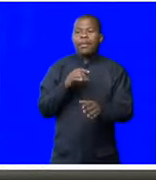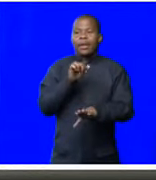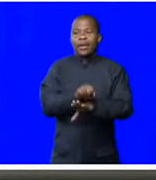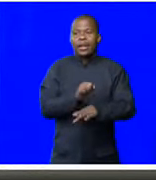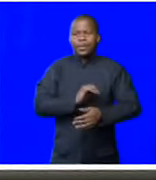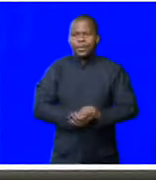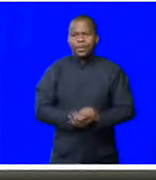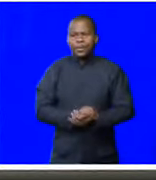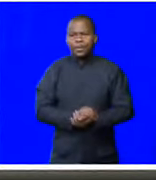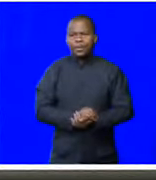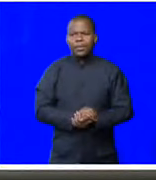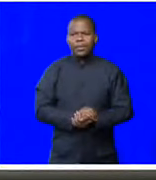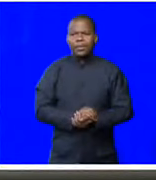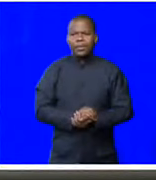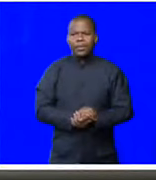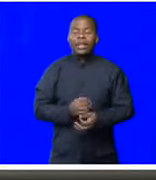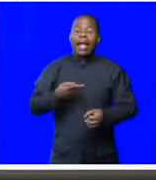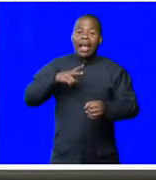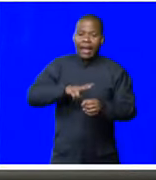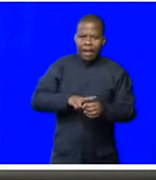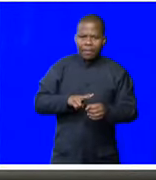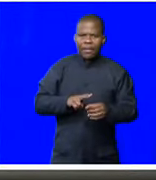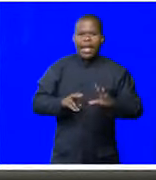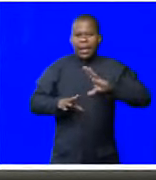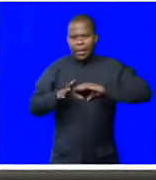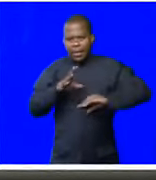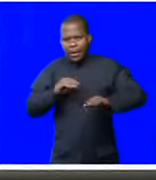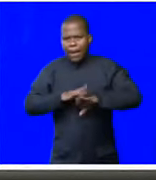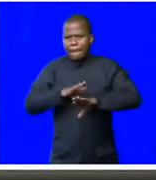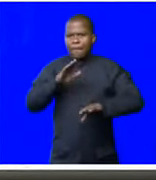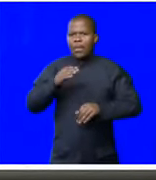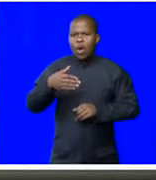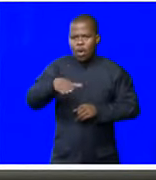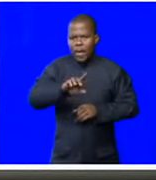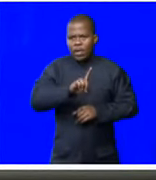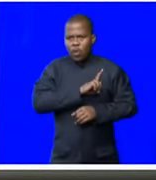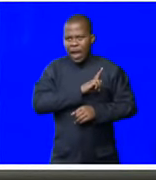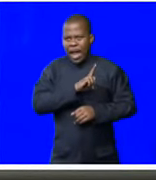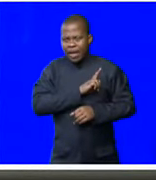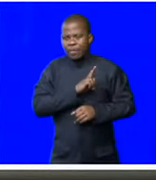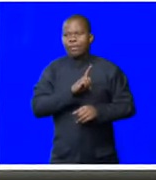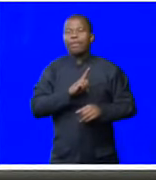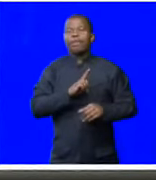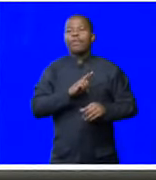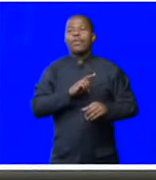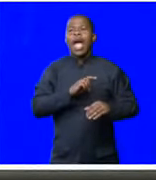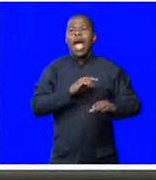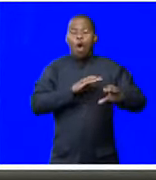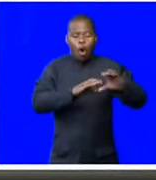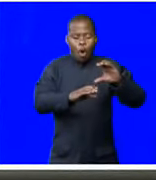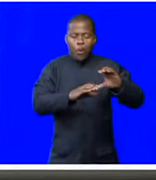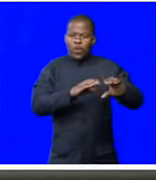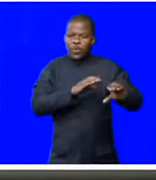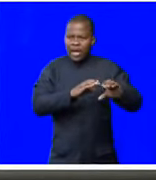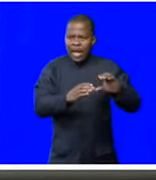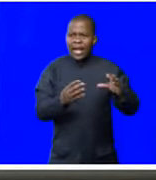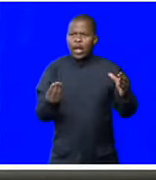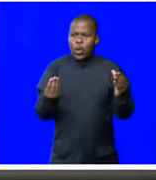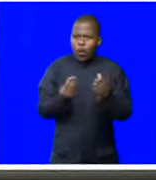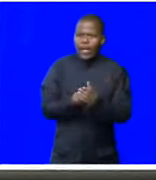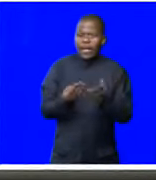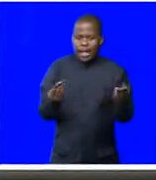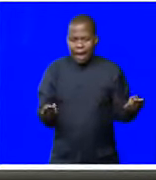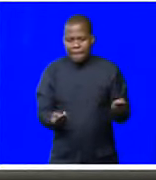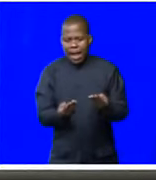it takes a longer period. So we need patience so that we'll be able to conduct or maybe to meet all the people